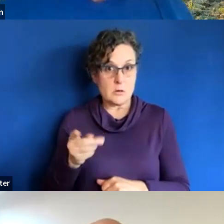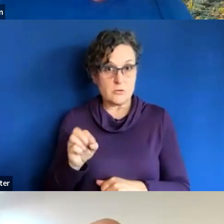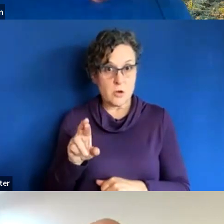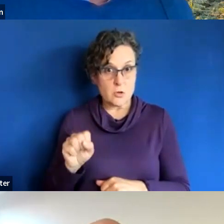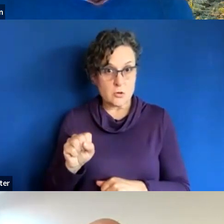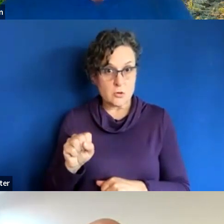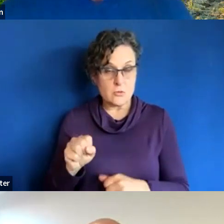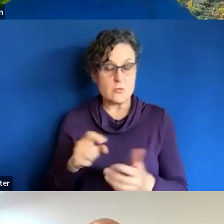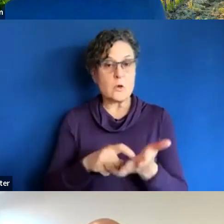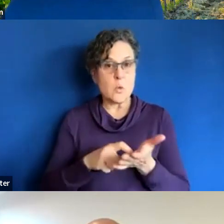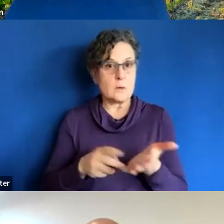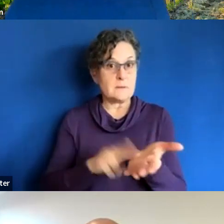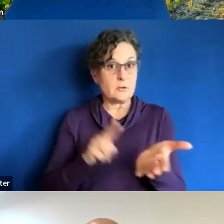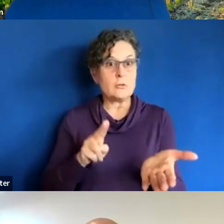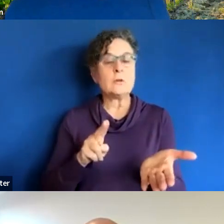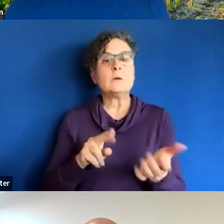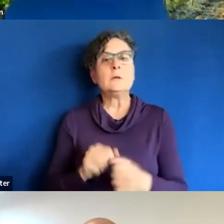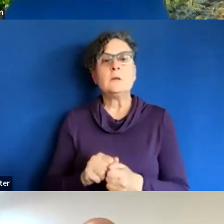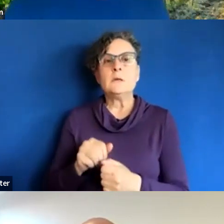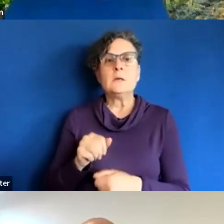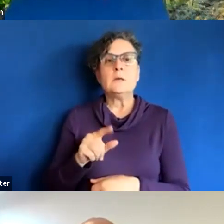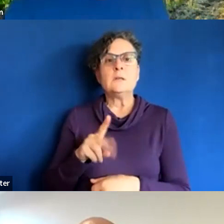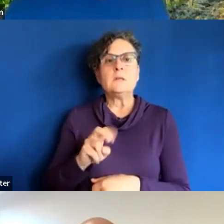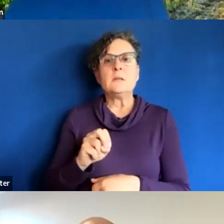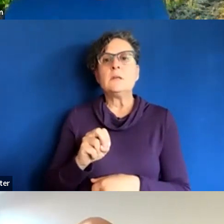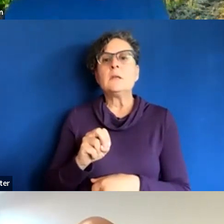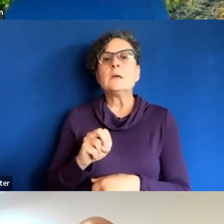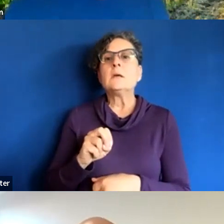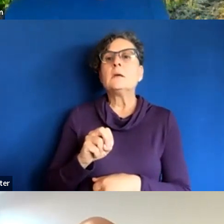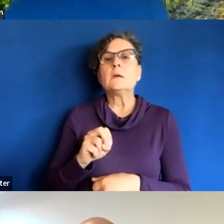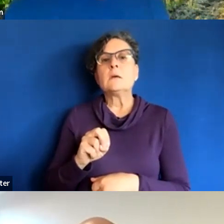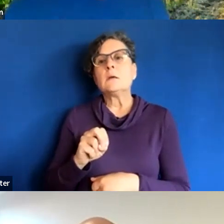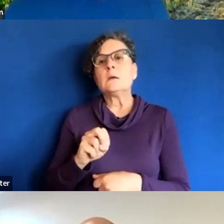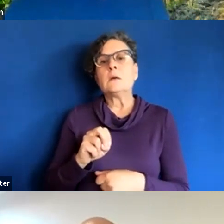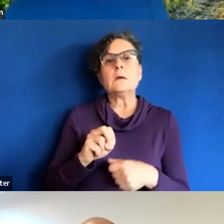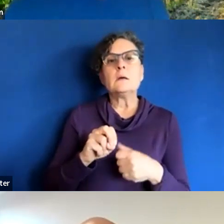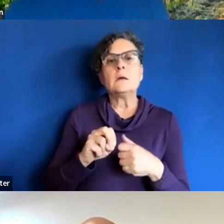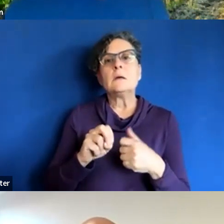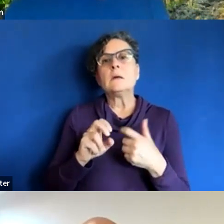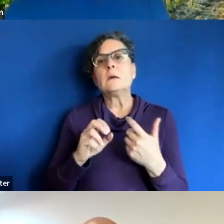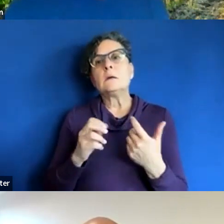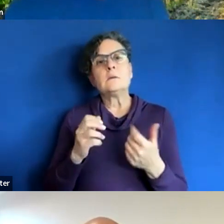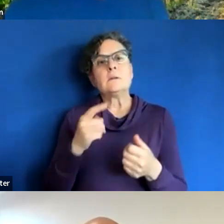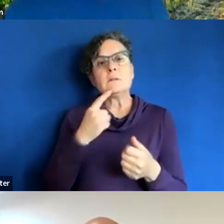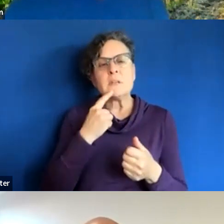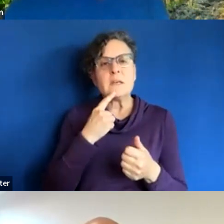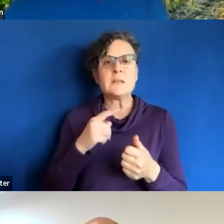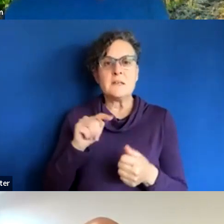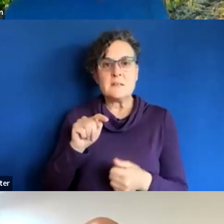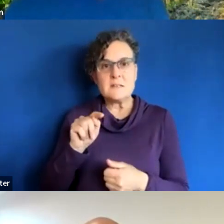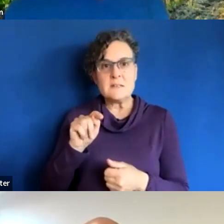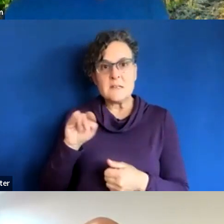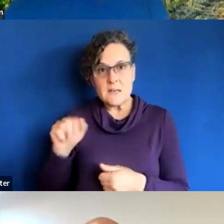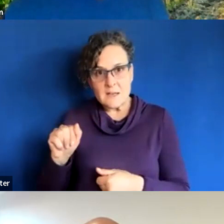You're hearing And- there from the voice of experience between Tina and James and Dr. Nassim that, again, we operate 3